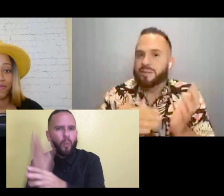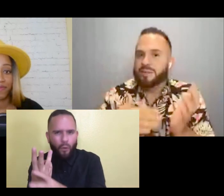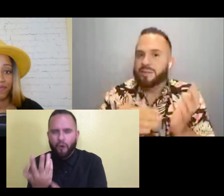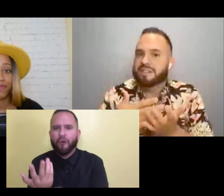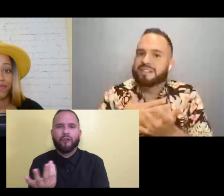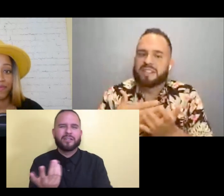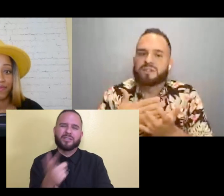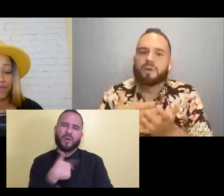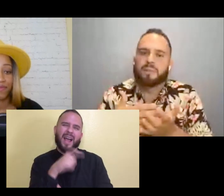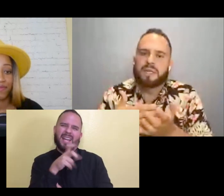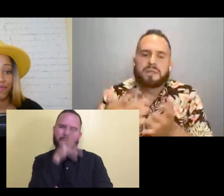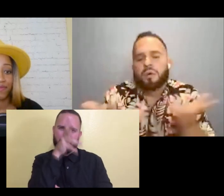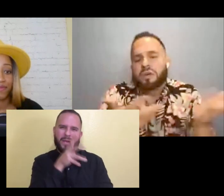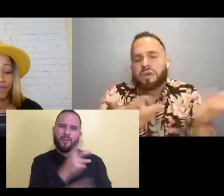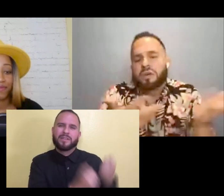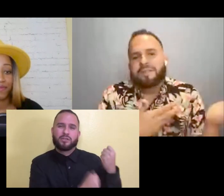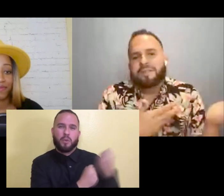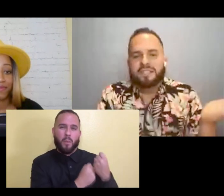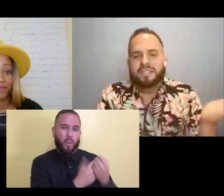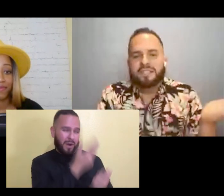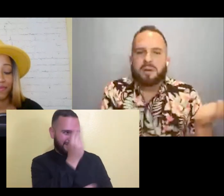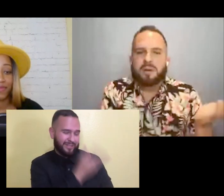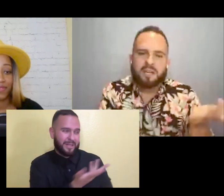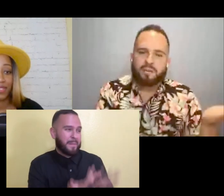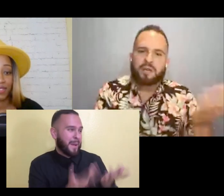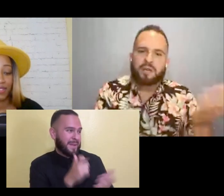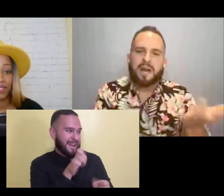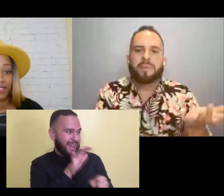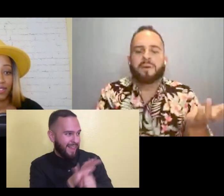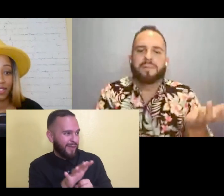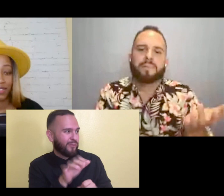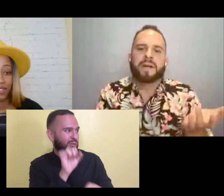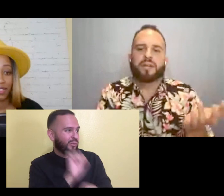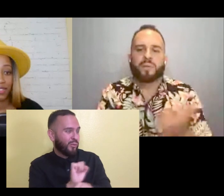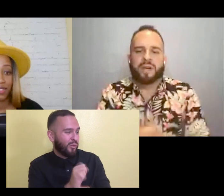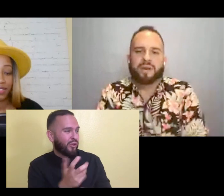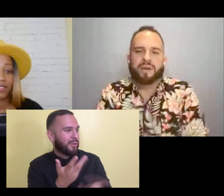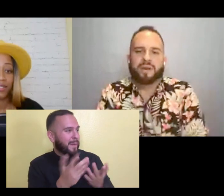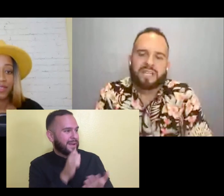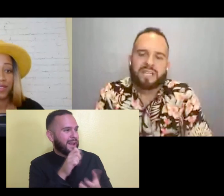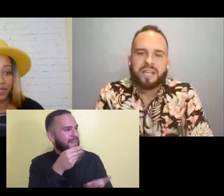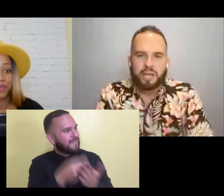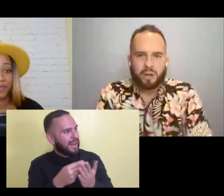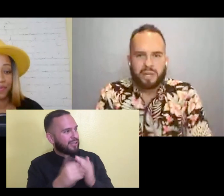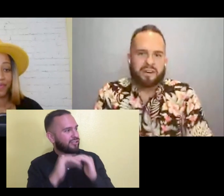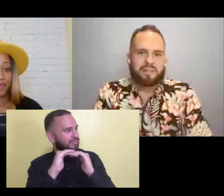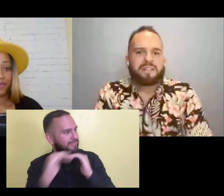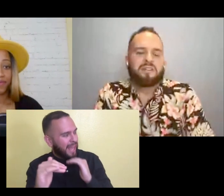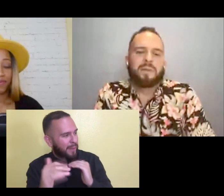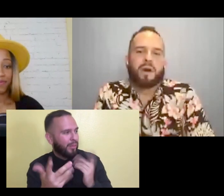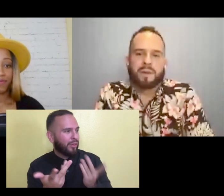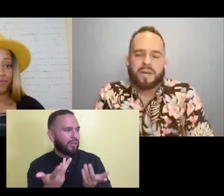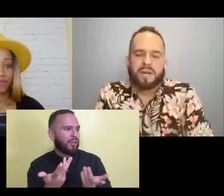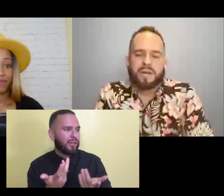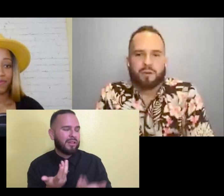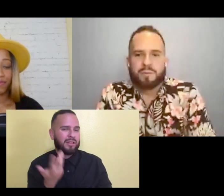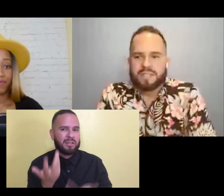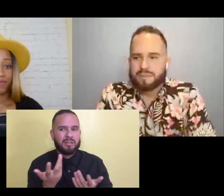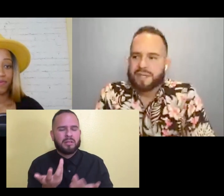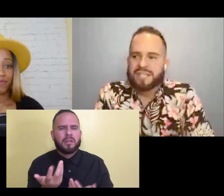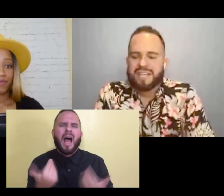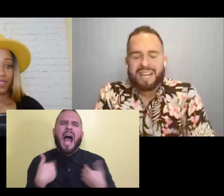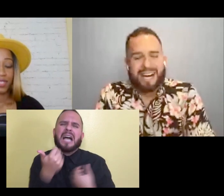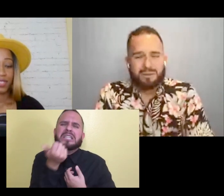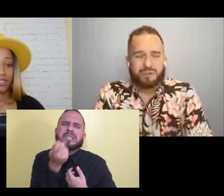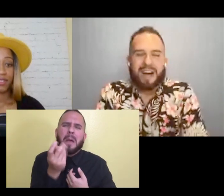getting as much work these next 4 months, or just being financially stable enough where, I put money away where I can, live off my own money for